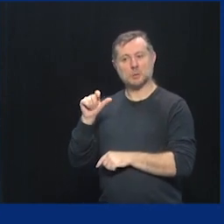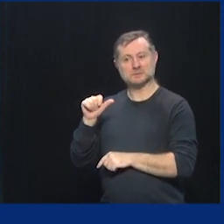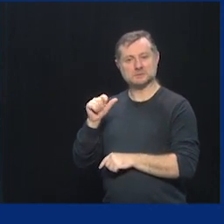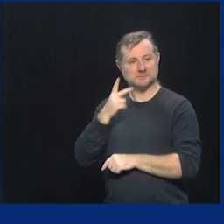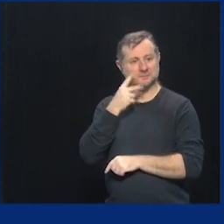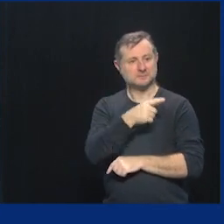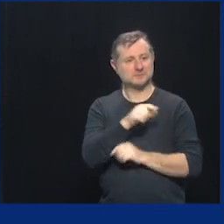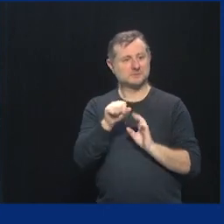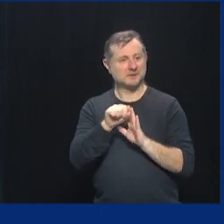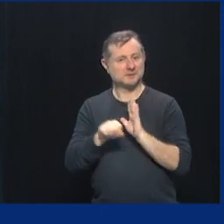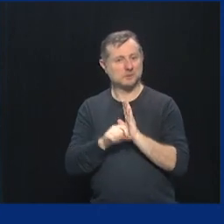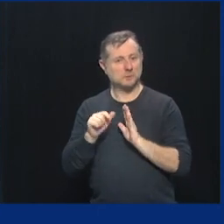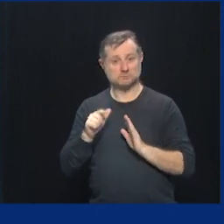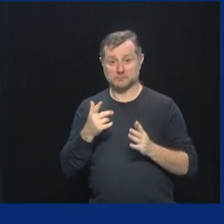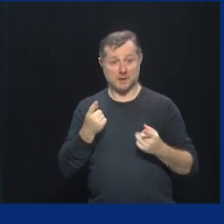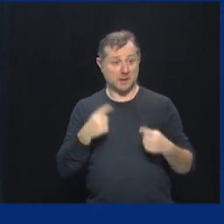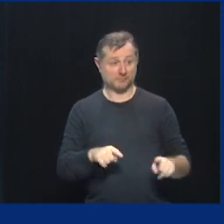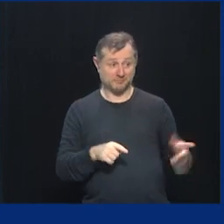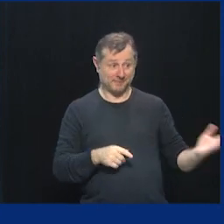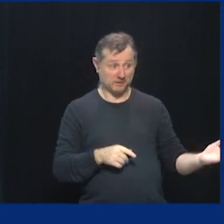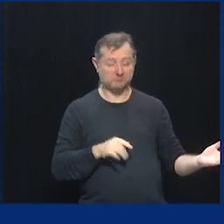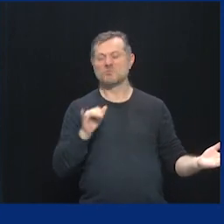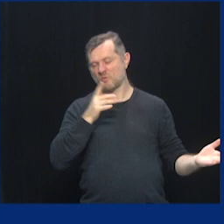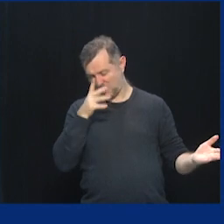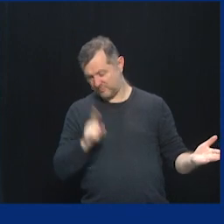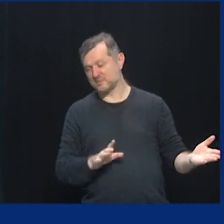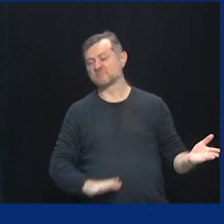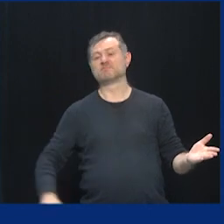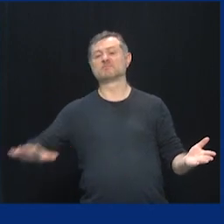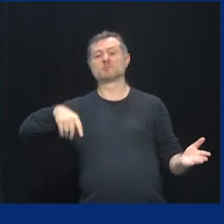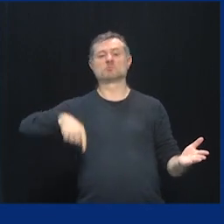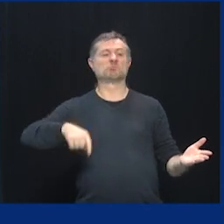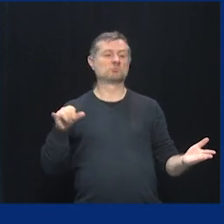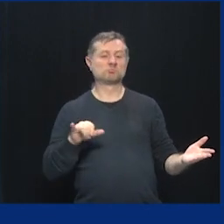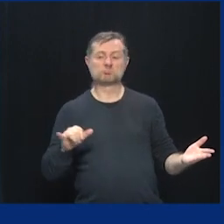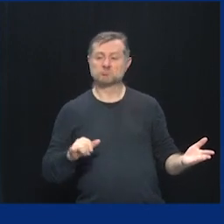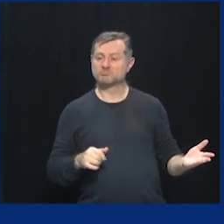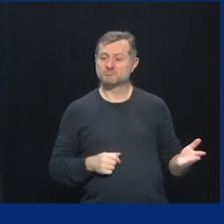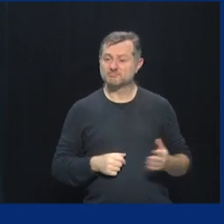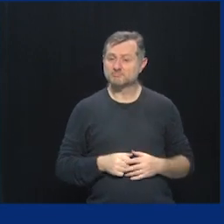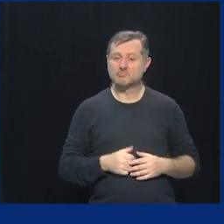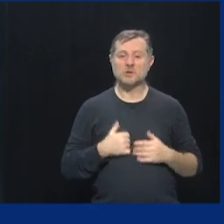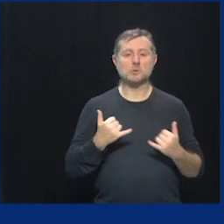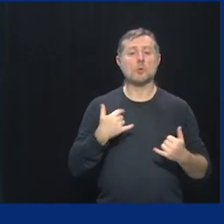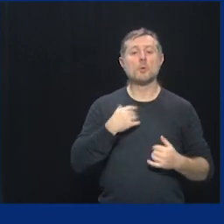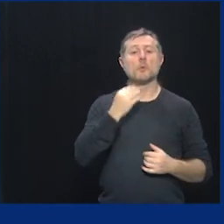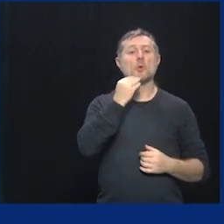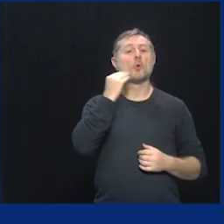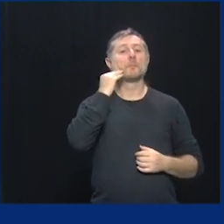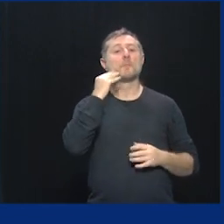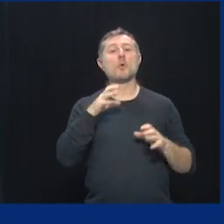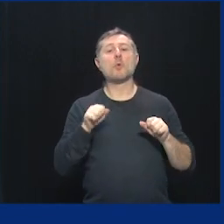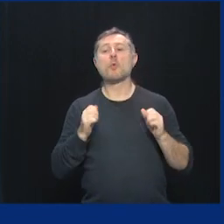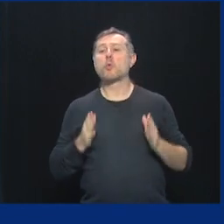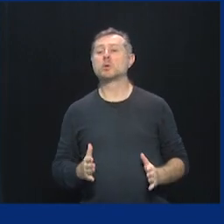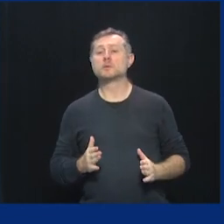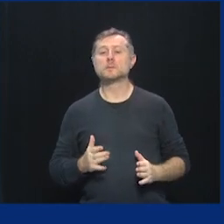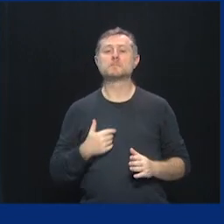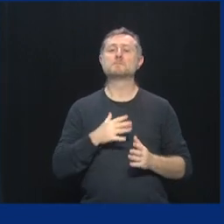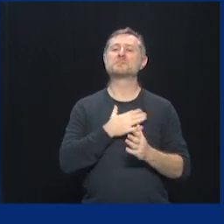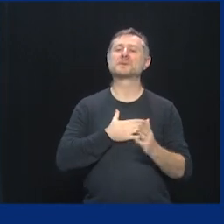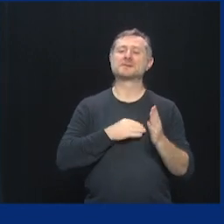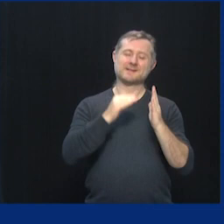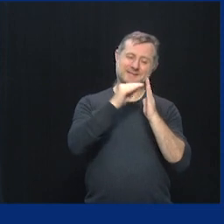things I want to mention to homeowners out there today. Please document all of your losses. I've spoken to some homeowners